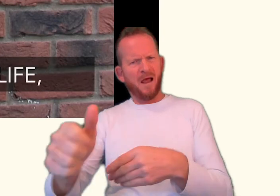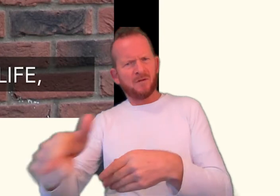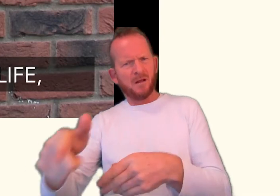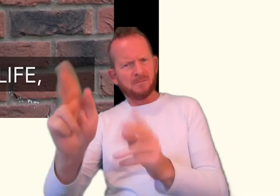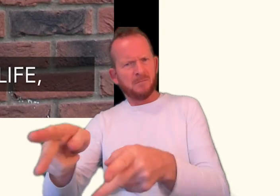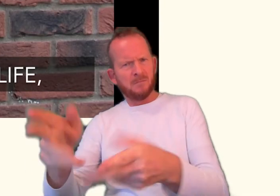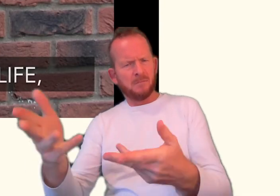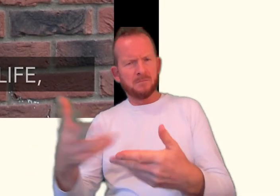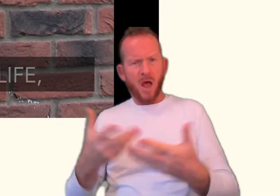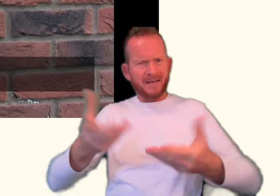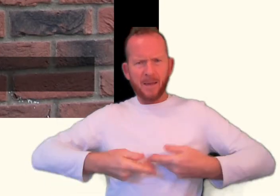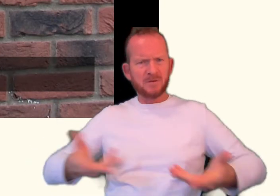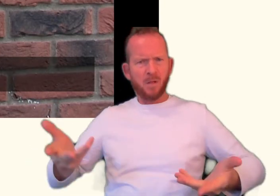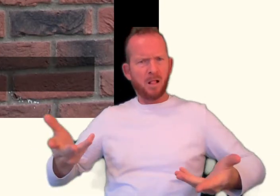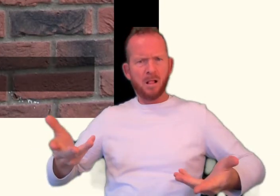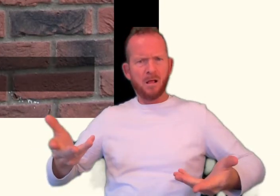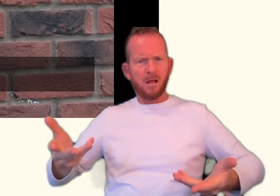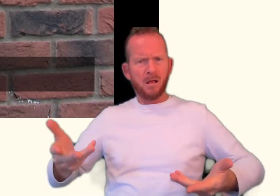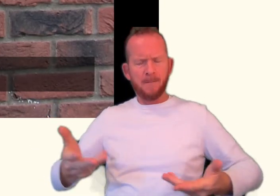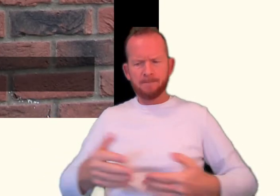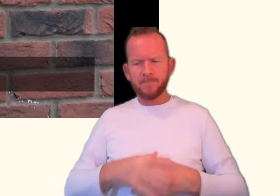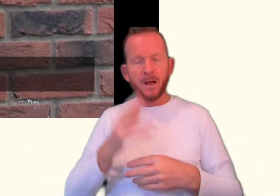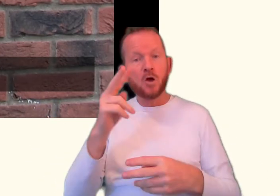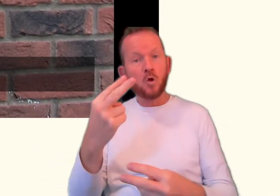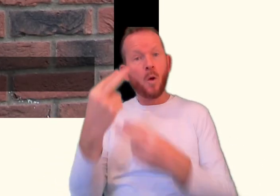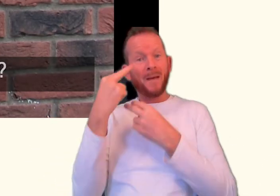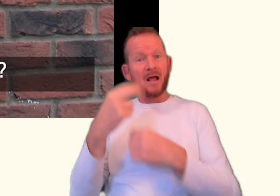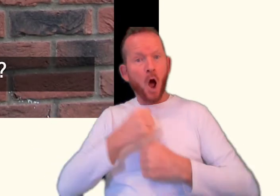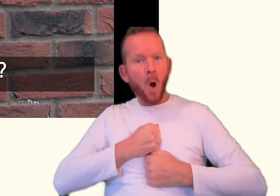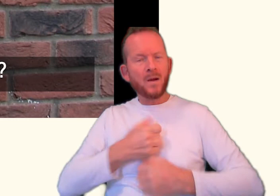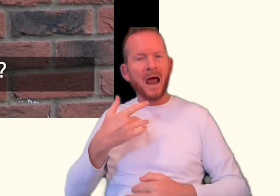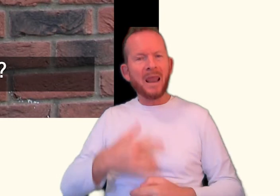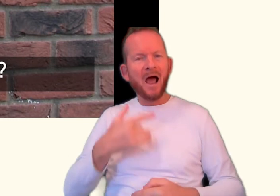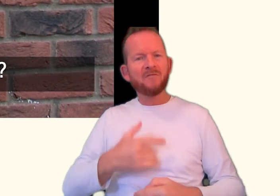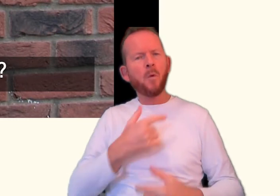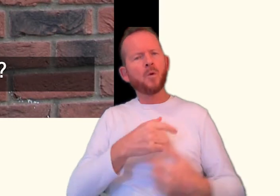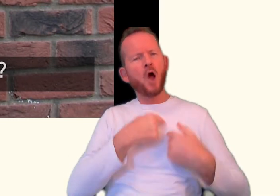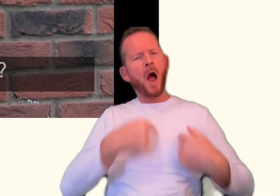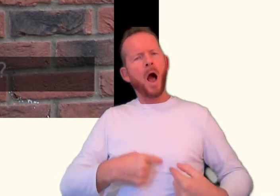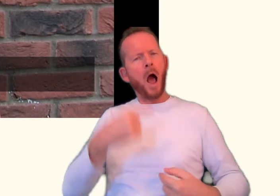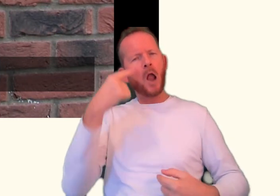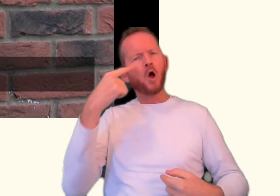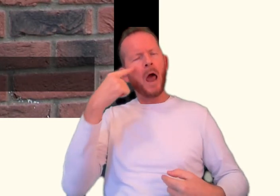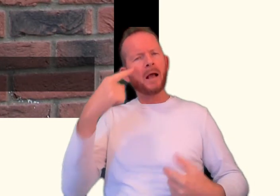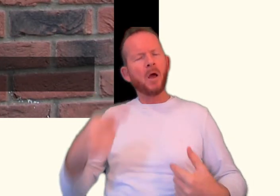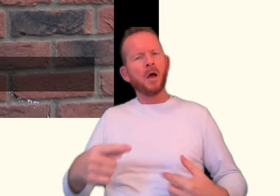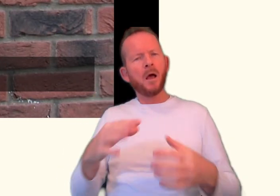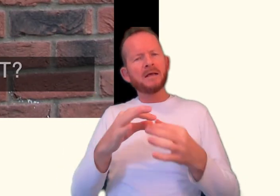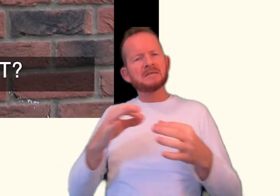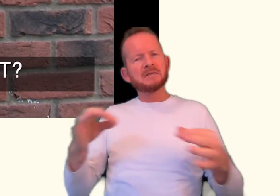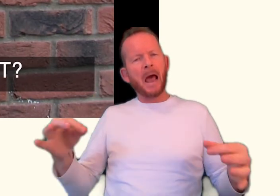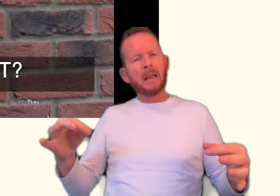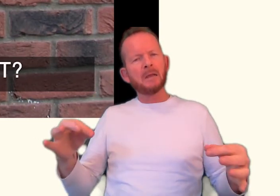When you look back on your own life, what would your heart look like? Would it be silent and mediocre, or full of kindness and